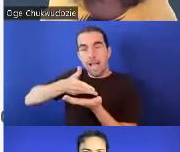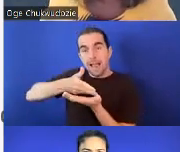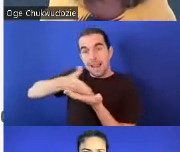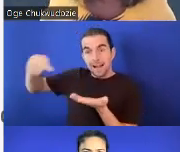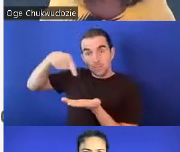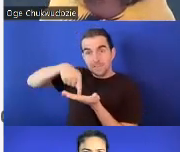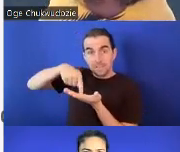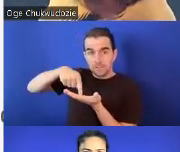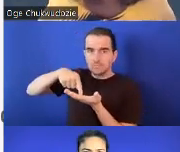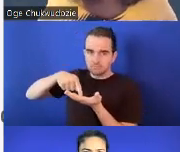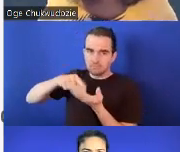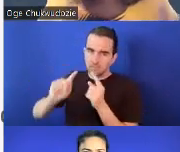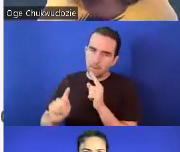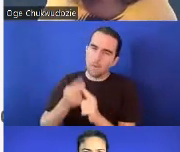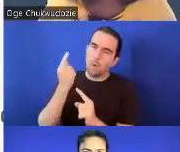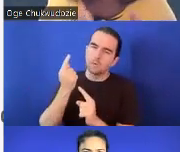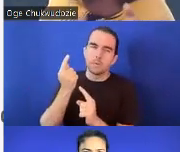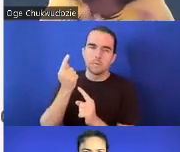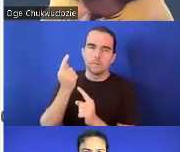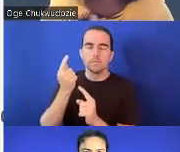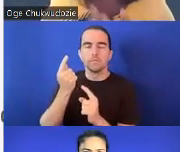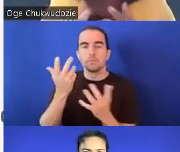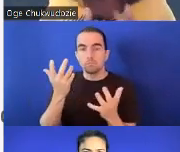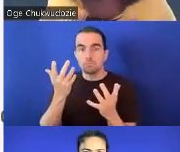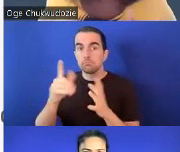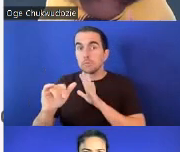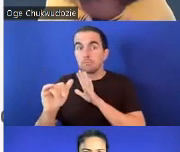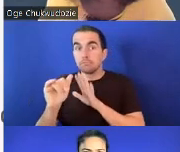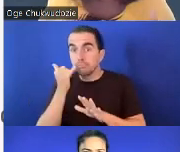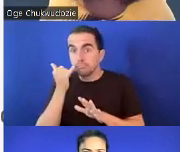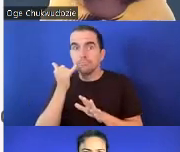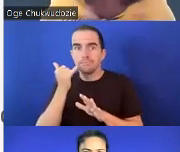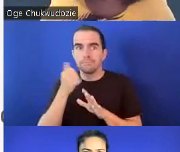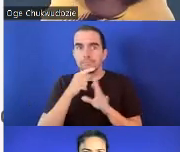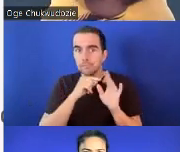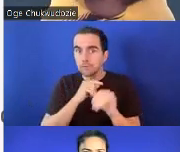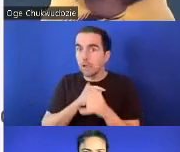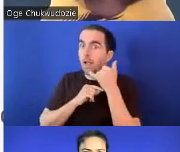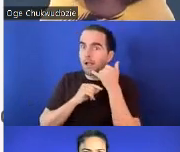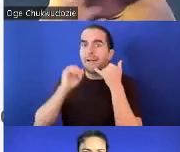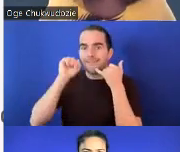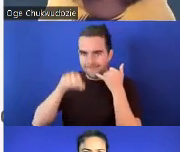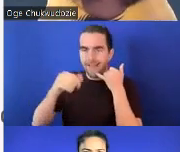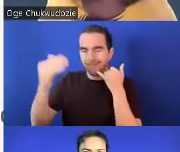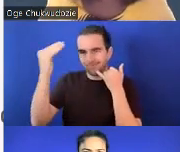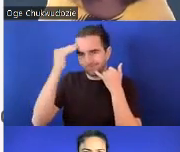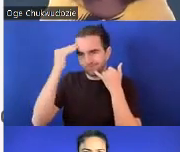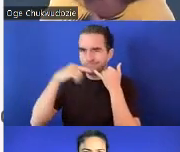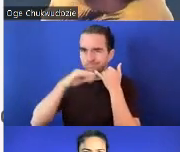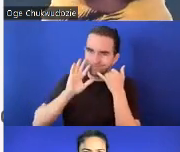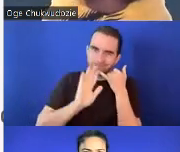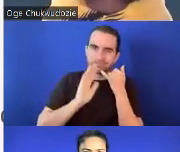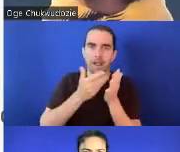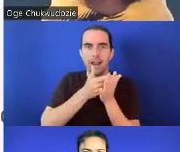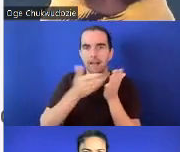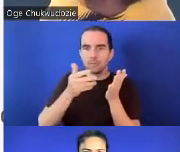that location. And then also understand reasons why different groups or individuals might not report. Sometimes men will not want